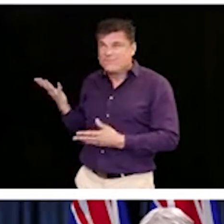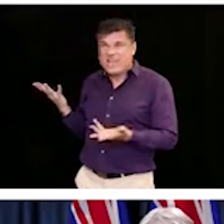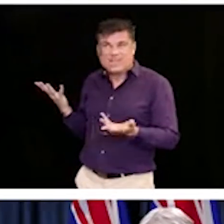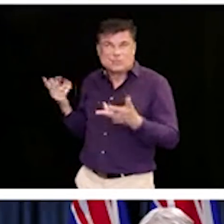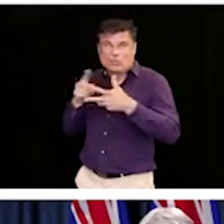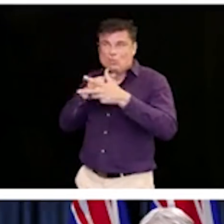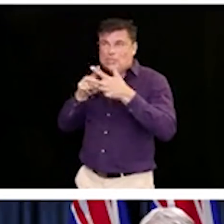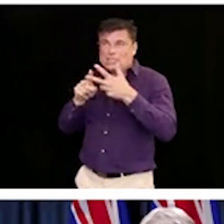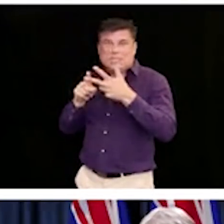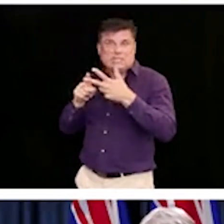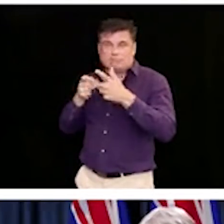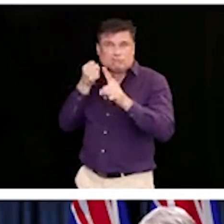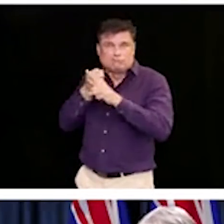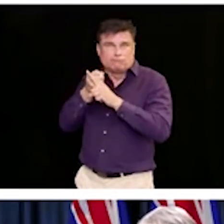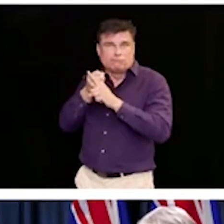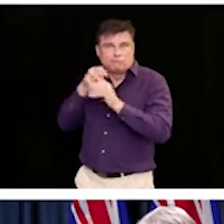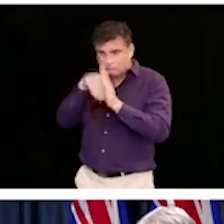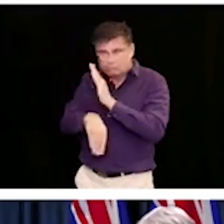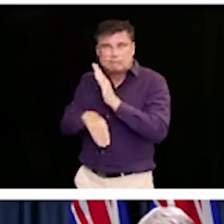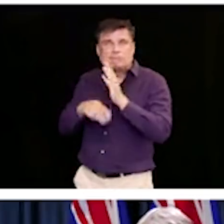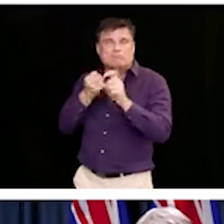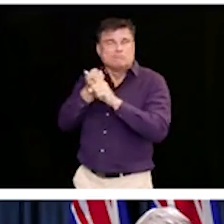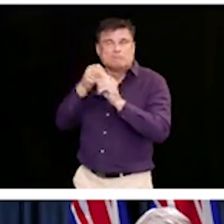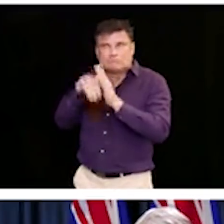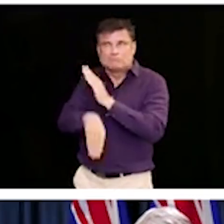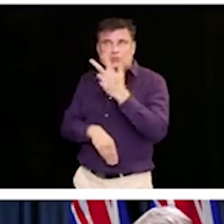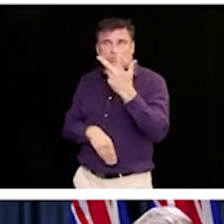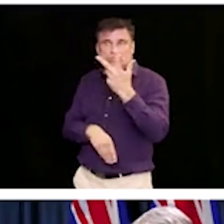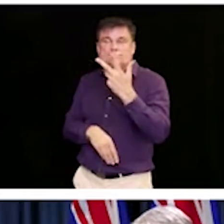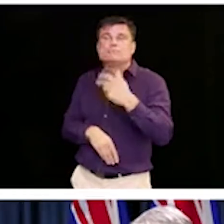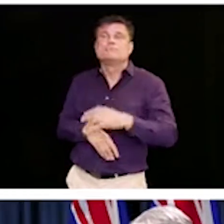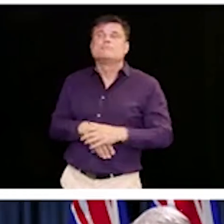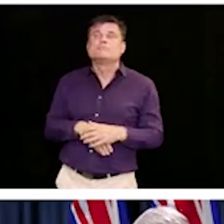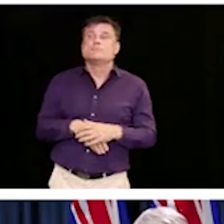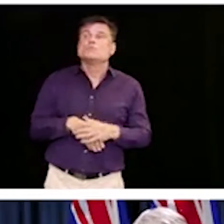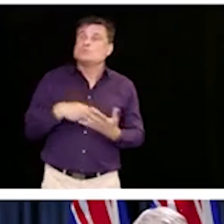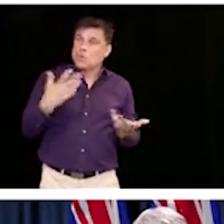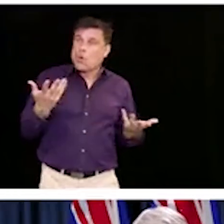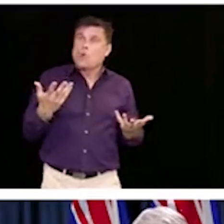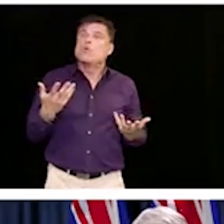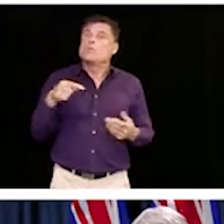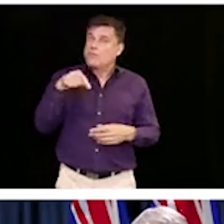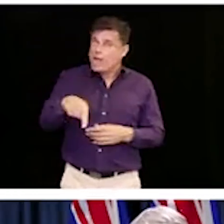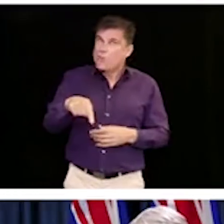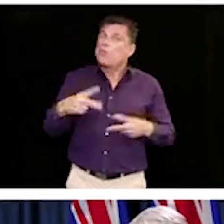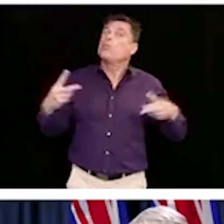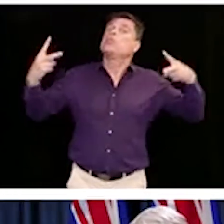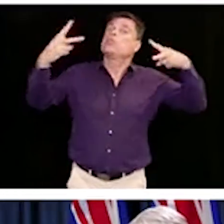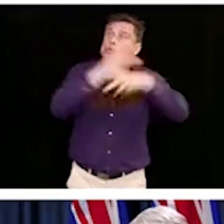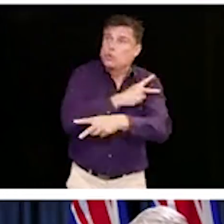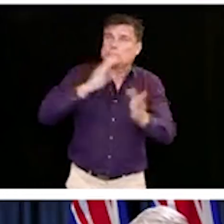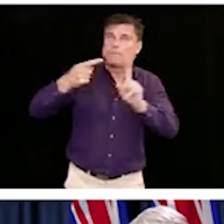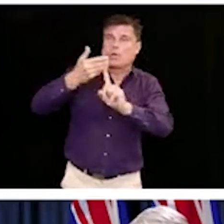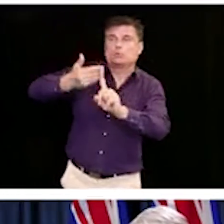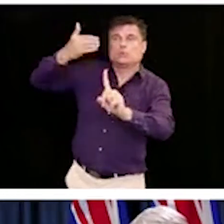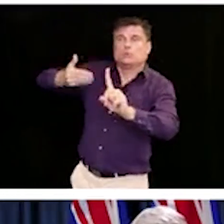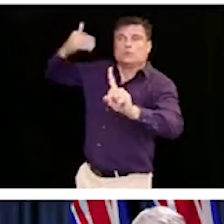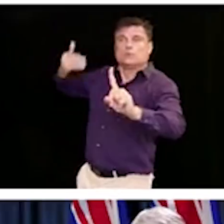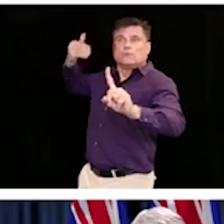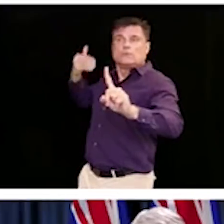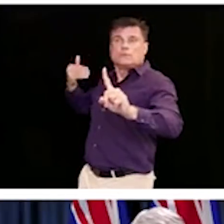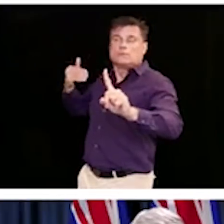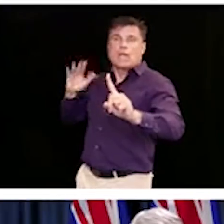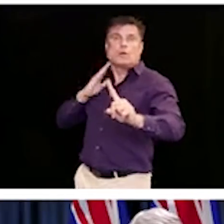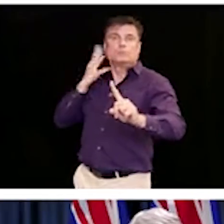to the 80s. So as those numbers really remind us, this could be the worst downturn experienced in our province